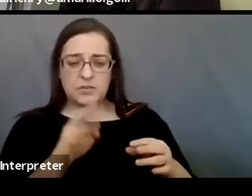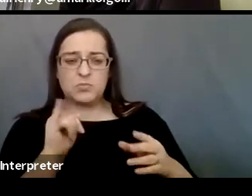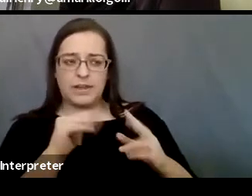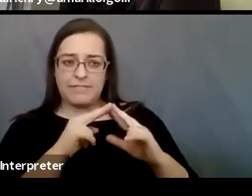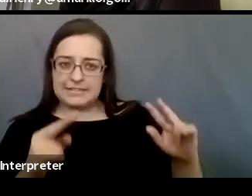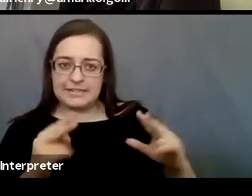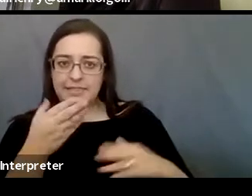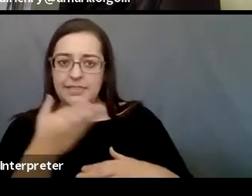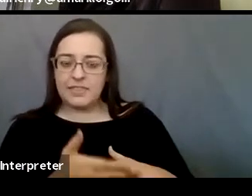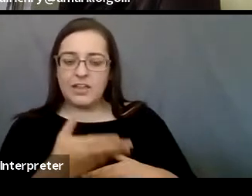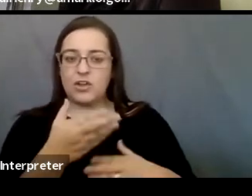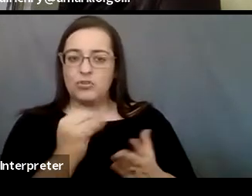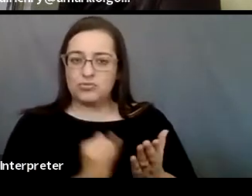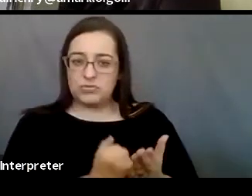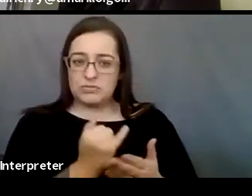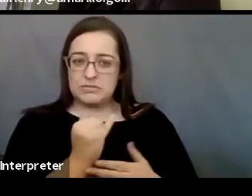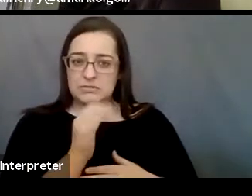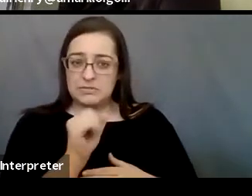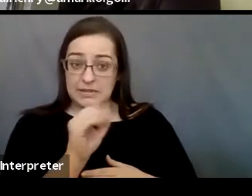precautionary measure.